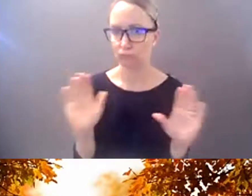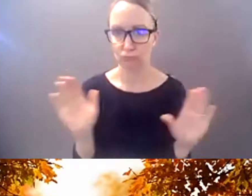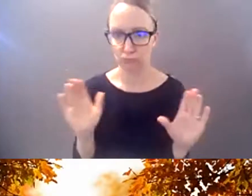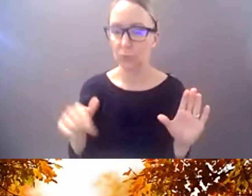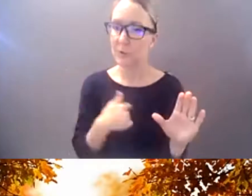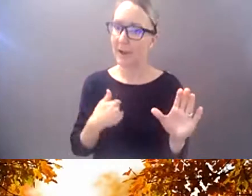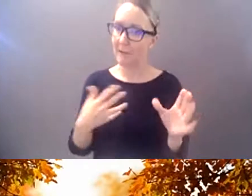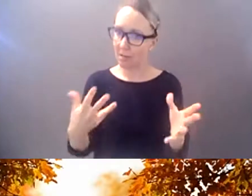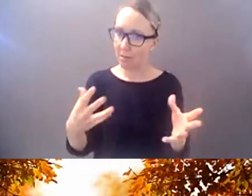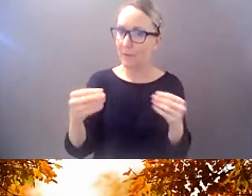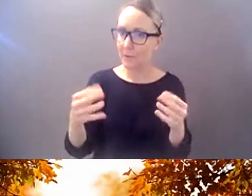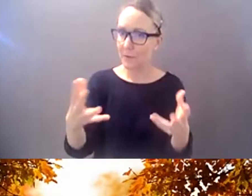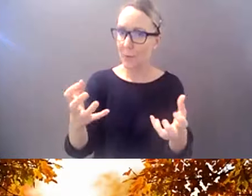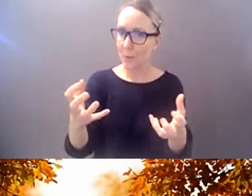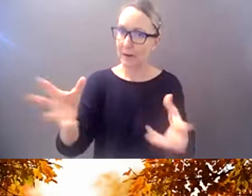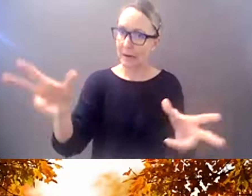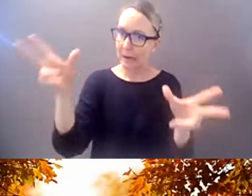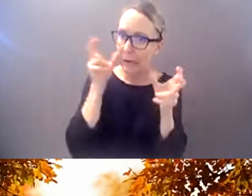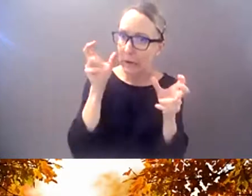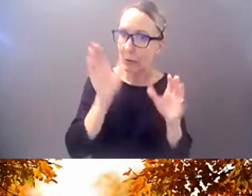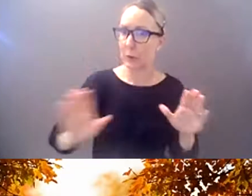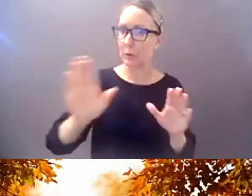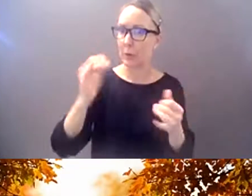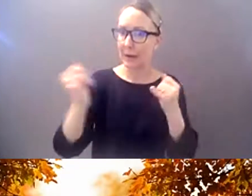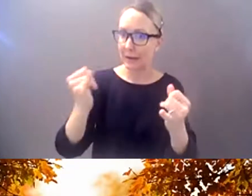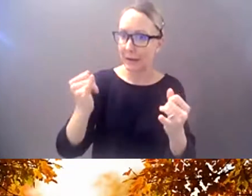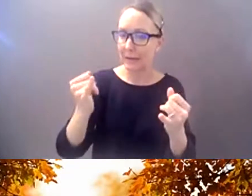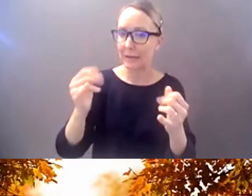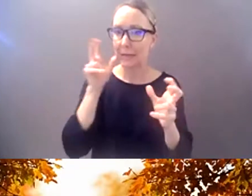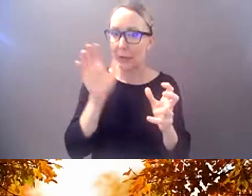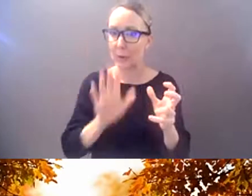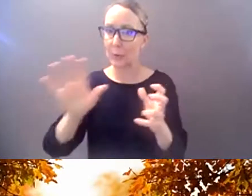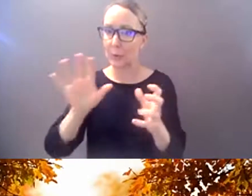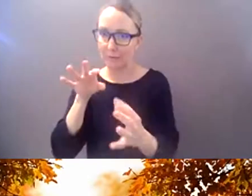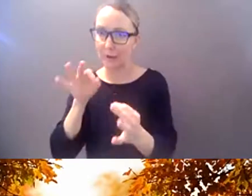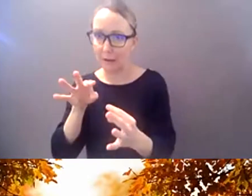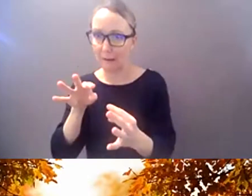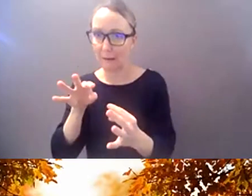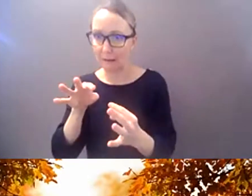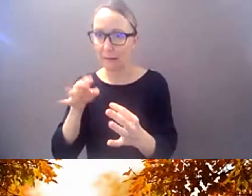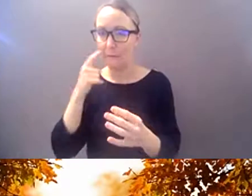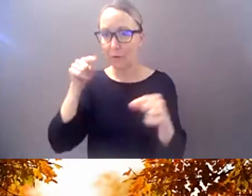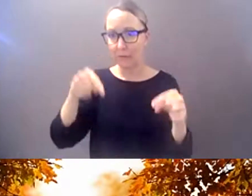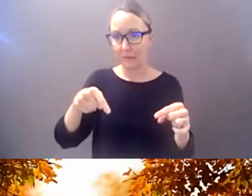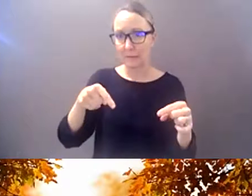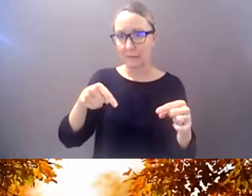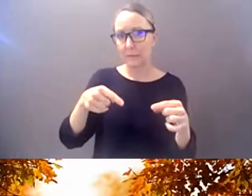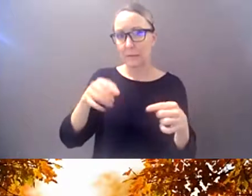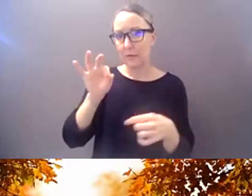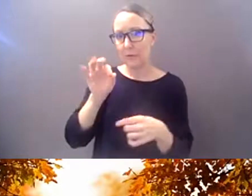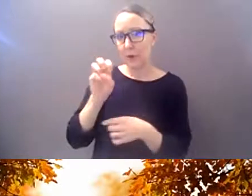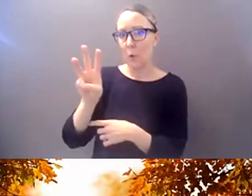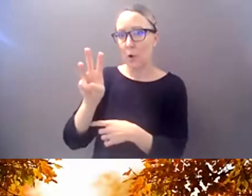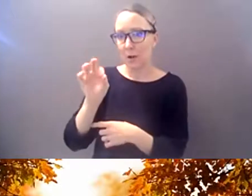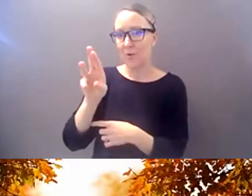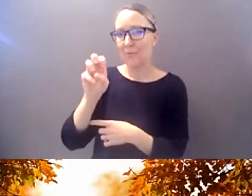are interested in hearing from you, hearing all of your ideas and your input in our framework. And as Connie had mentioned, at the end of the process,